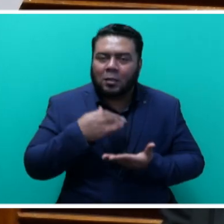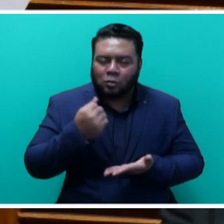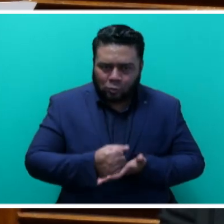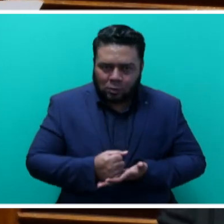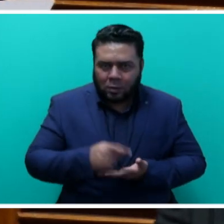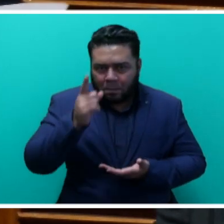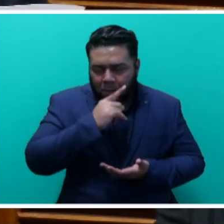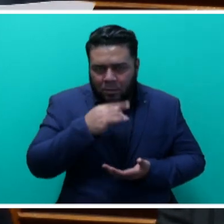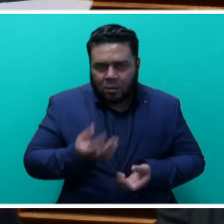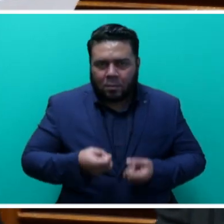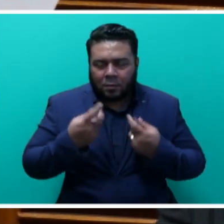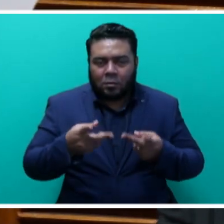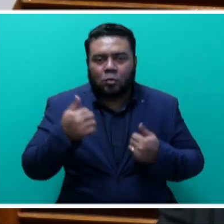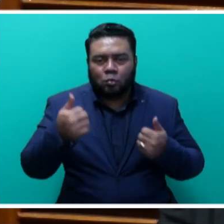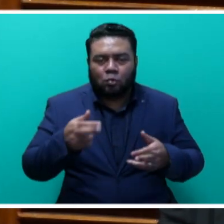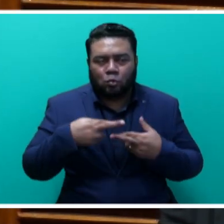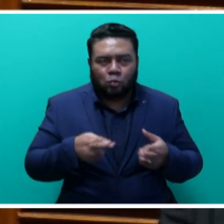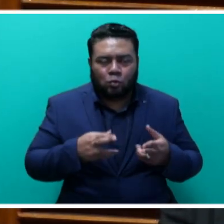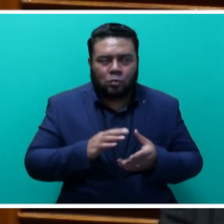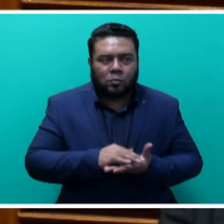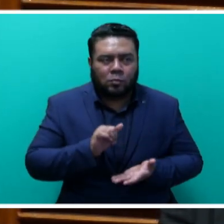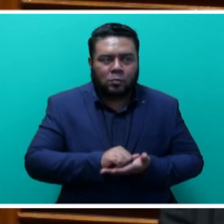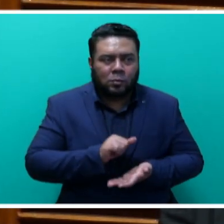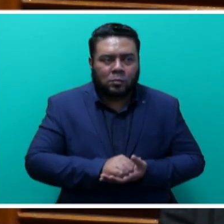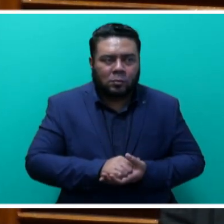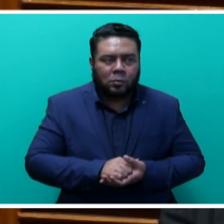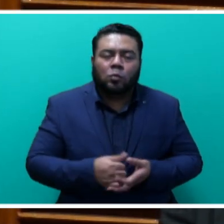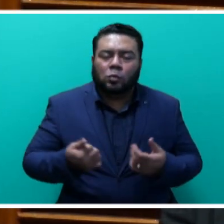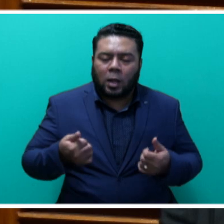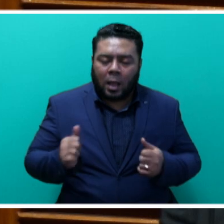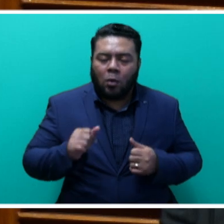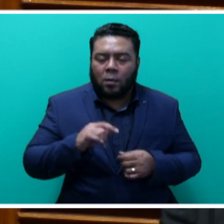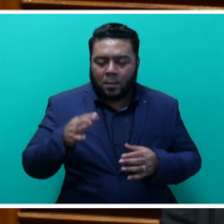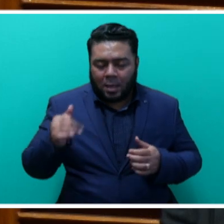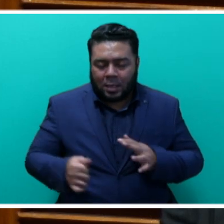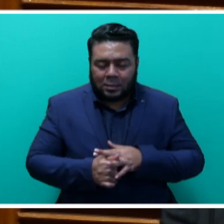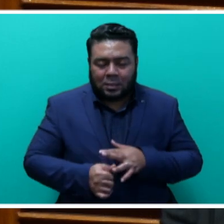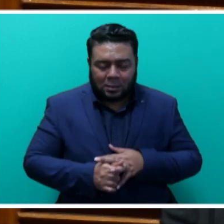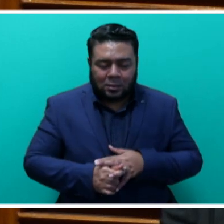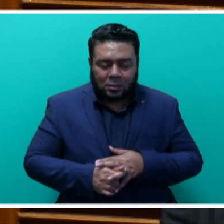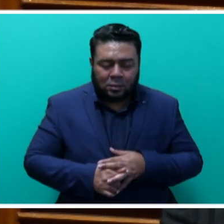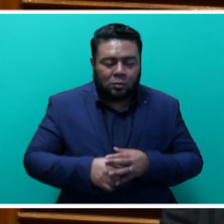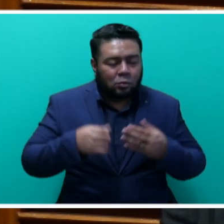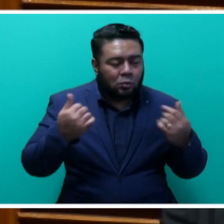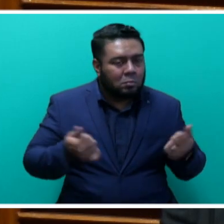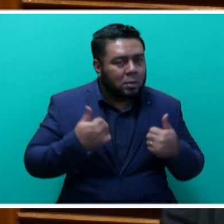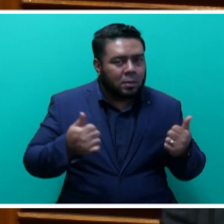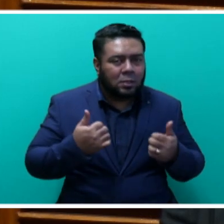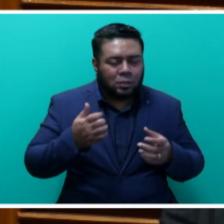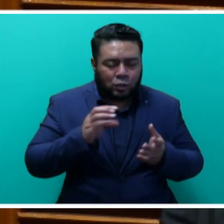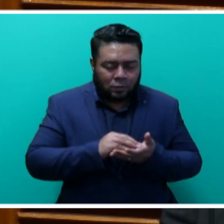our people are provided with good roads and necessary infrastructure, which will allow them access to so many other services to the world out